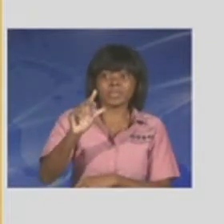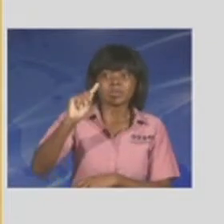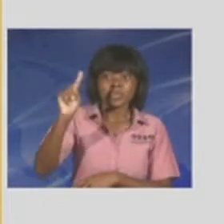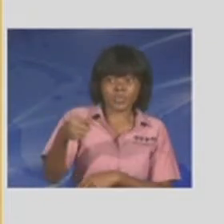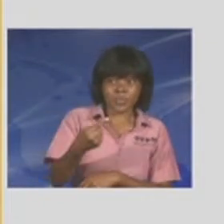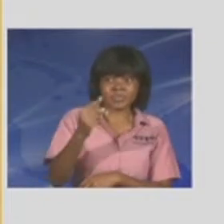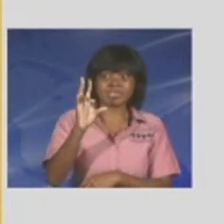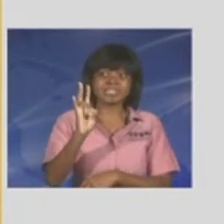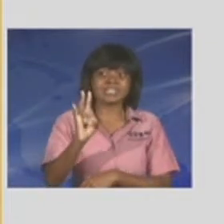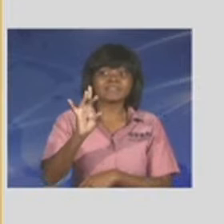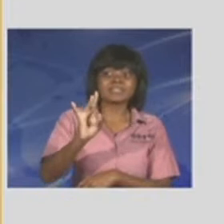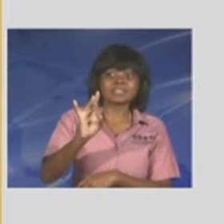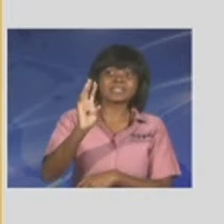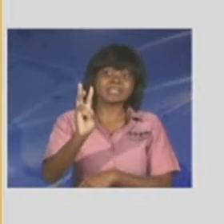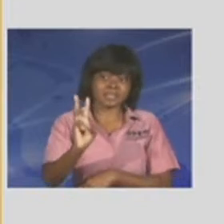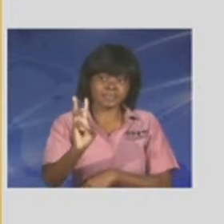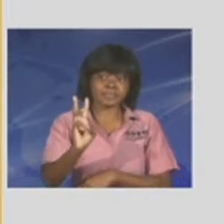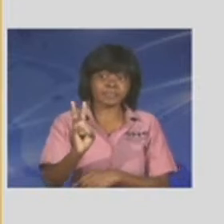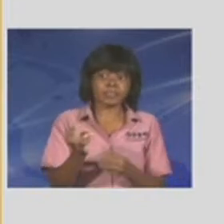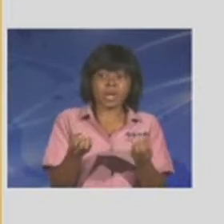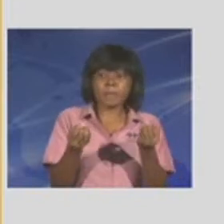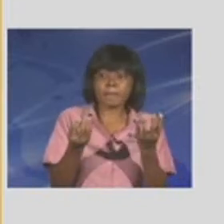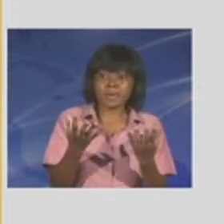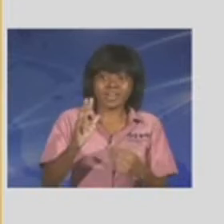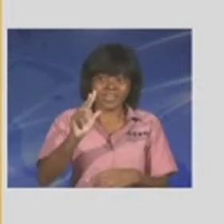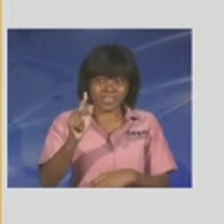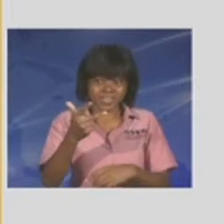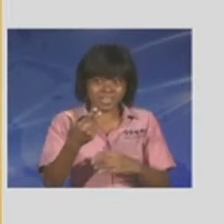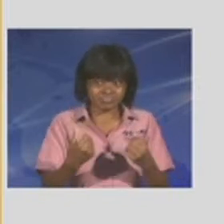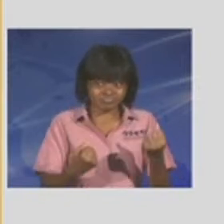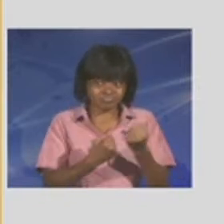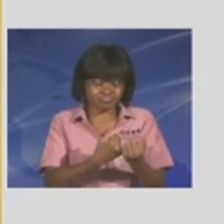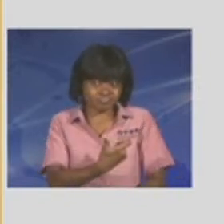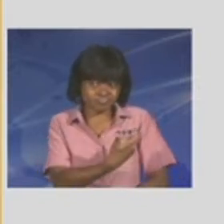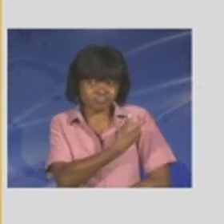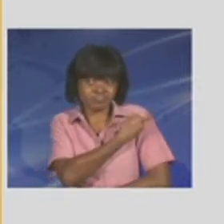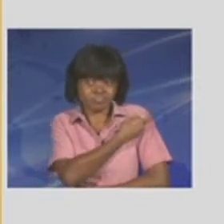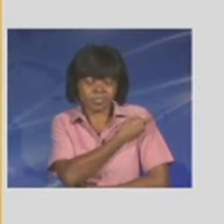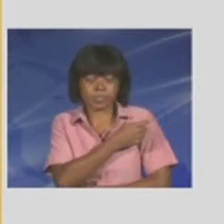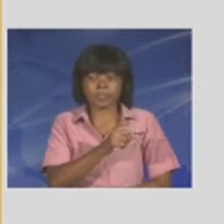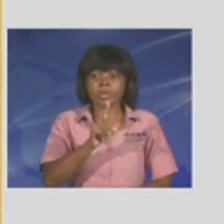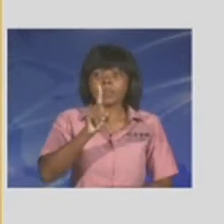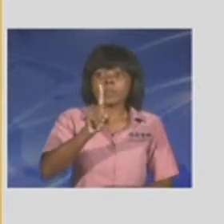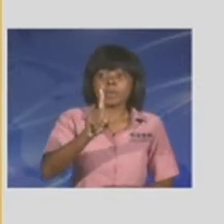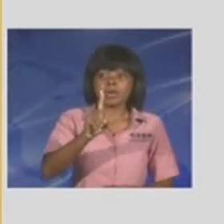693,786. In terms of our booster administration, we are now at